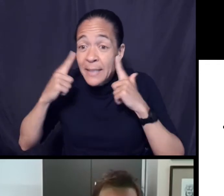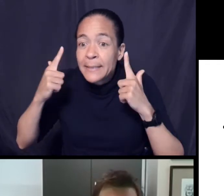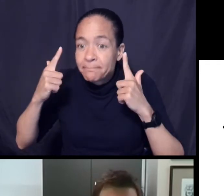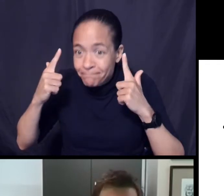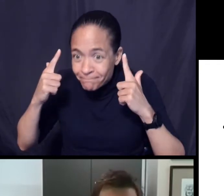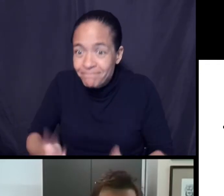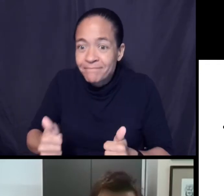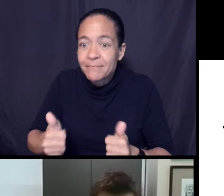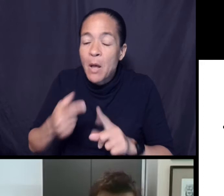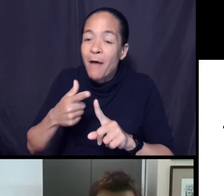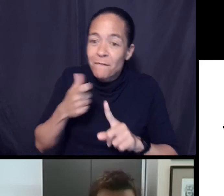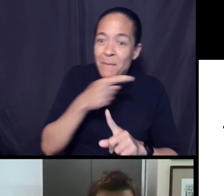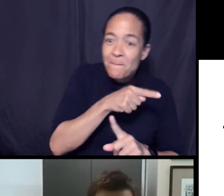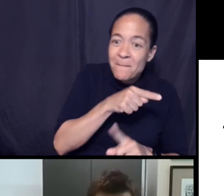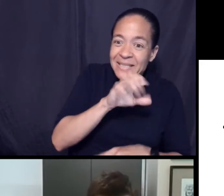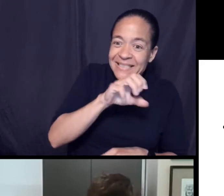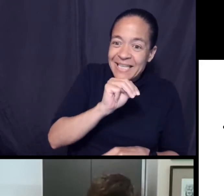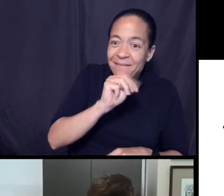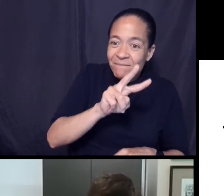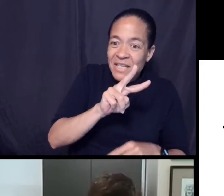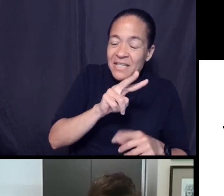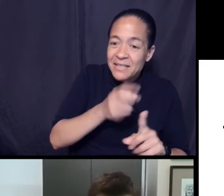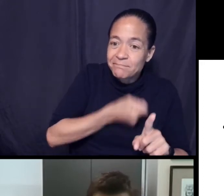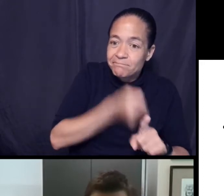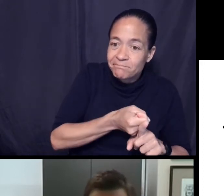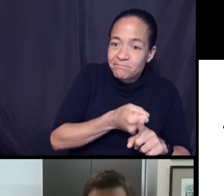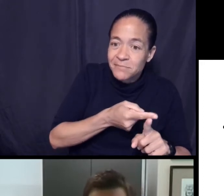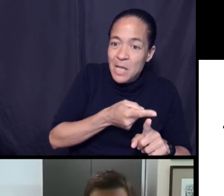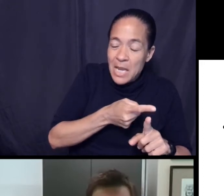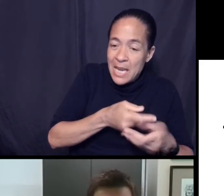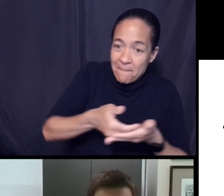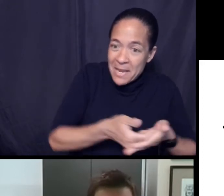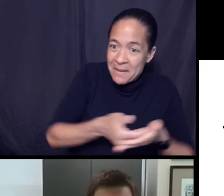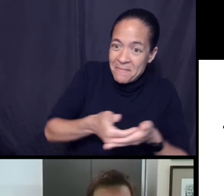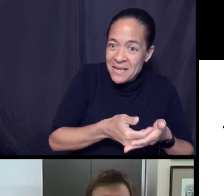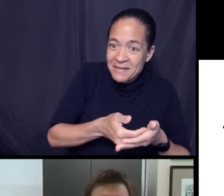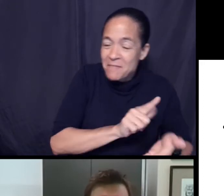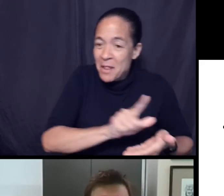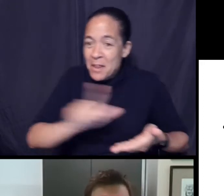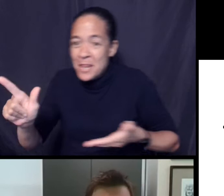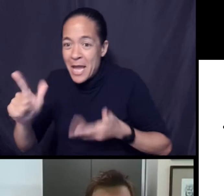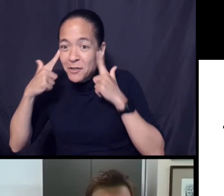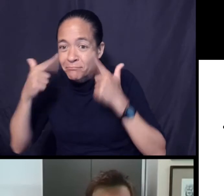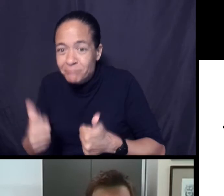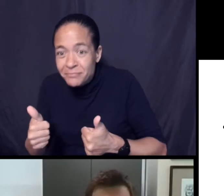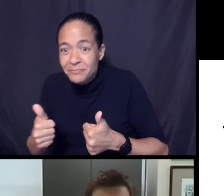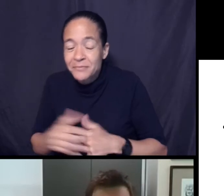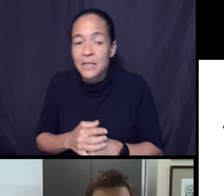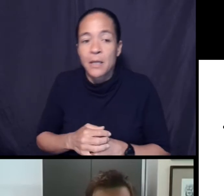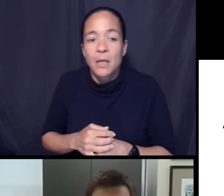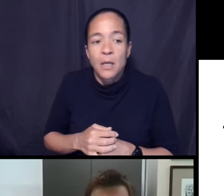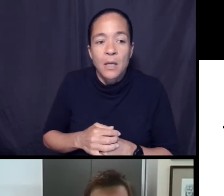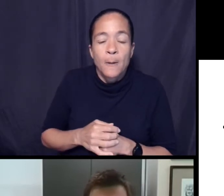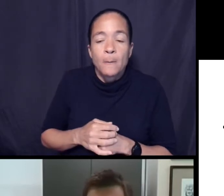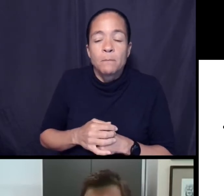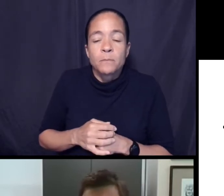from congenital CMV as a baby. And then in children who are symptomatic, up to